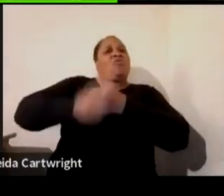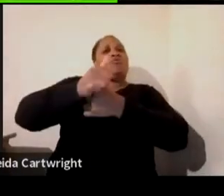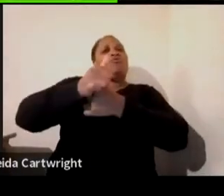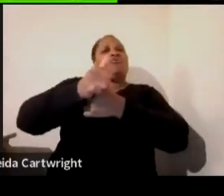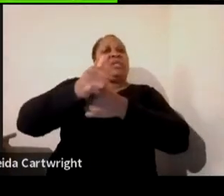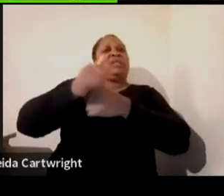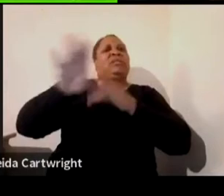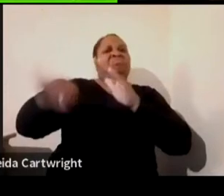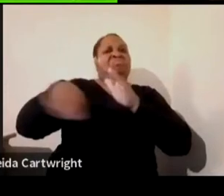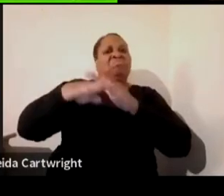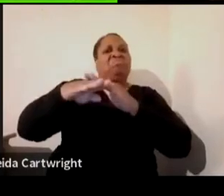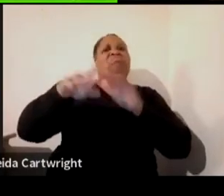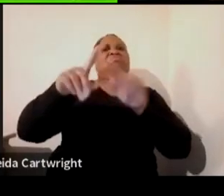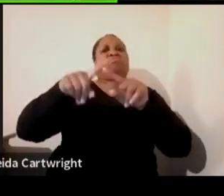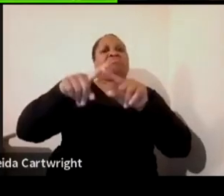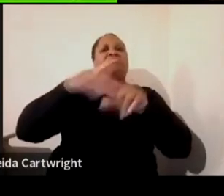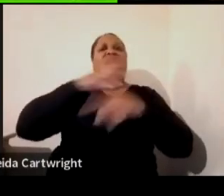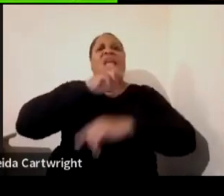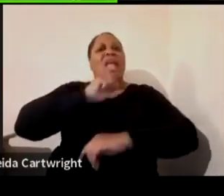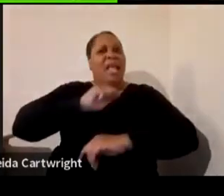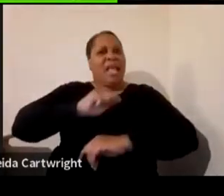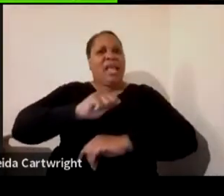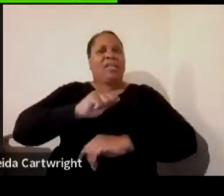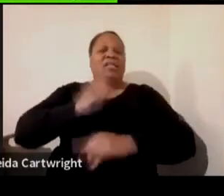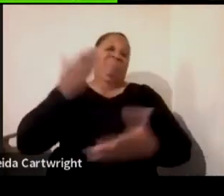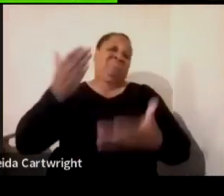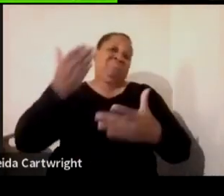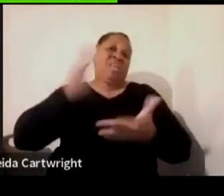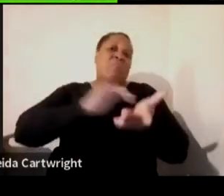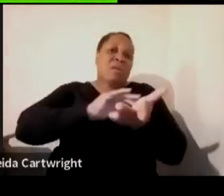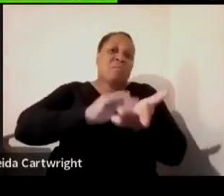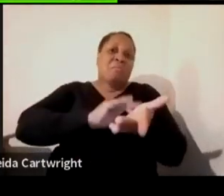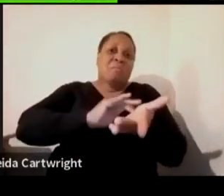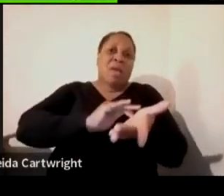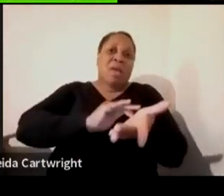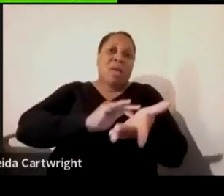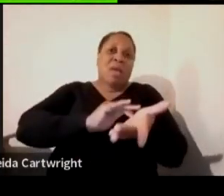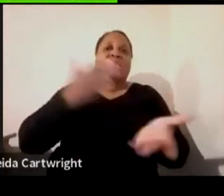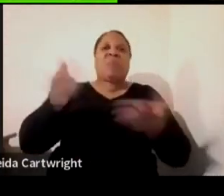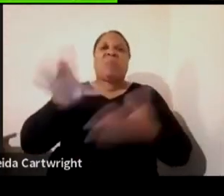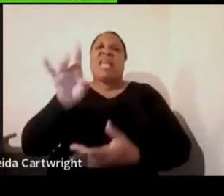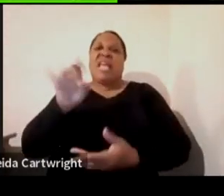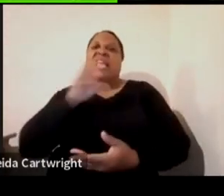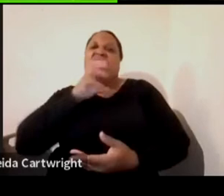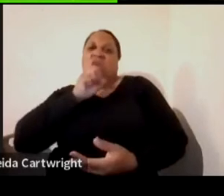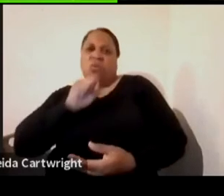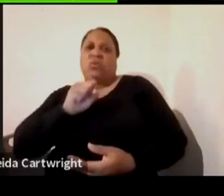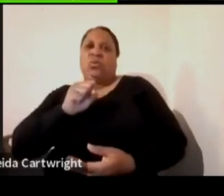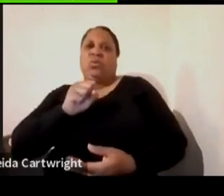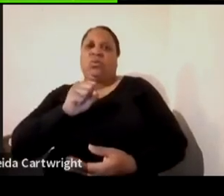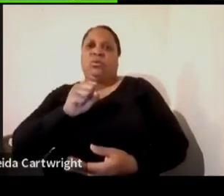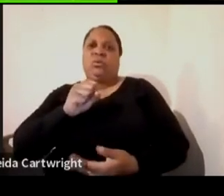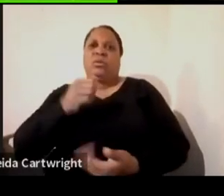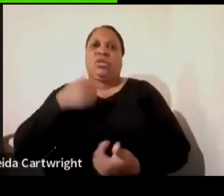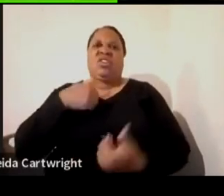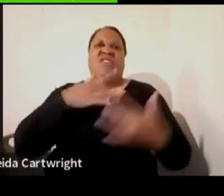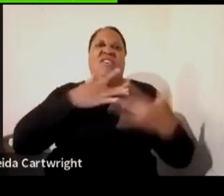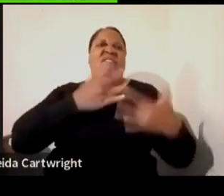based on, you may have a medical condition. So say, suppose you're 80 years of age and you may have a history of heart